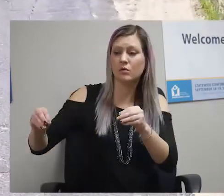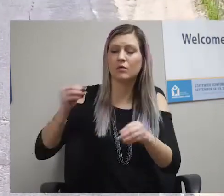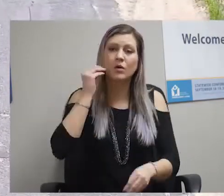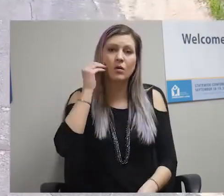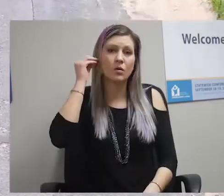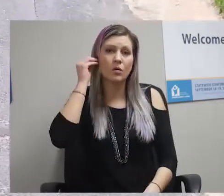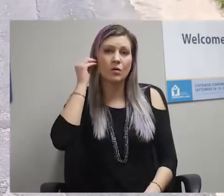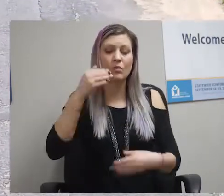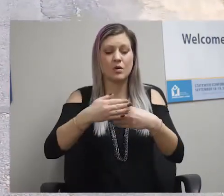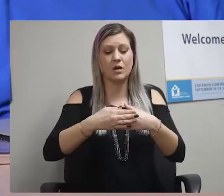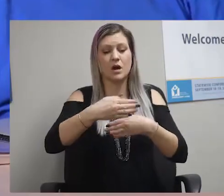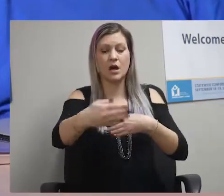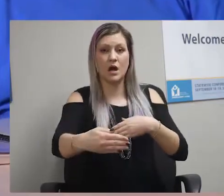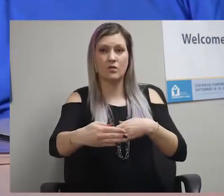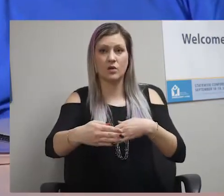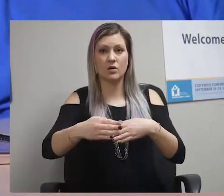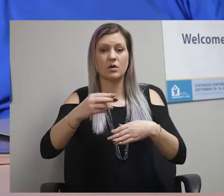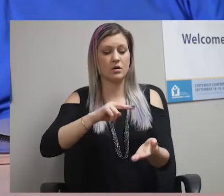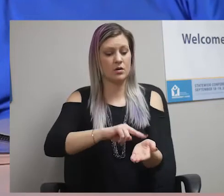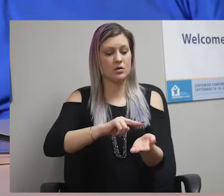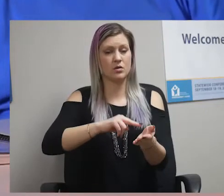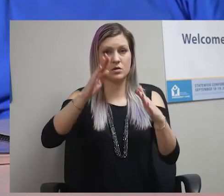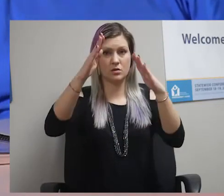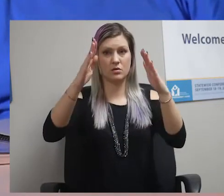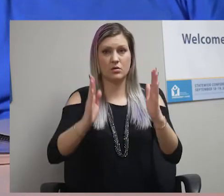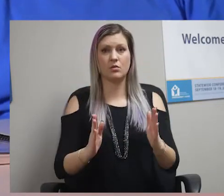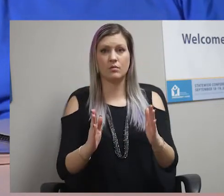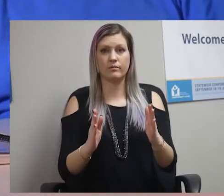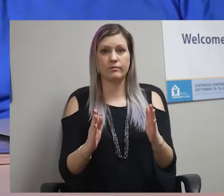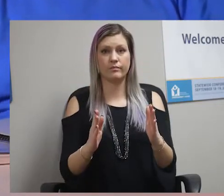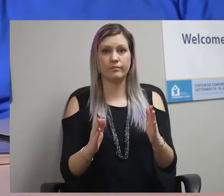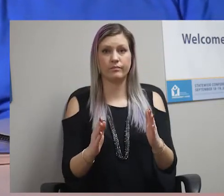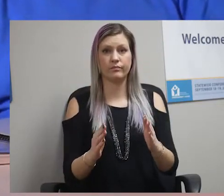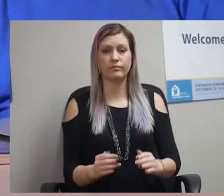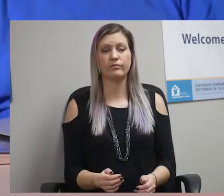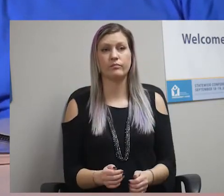are all these like obstacles that they put up in the way. You know, saying that